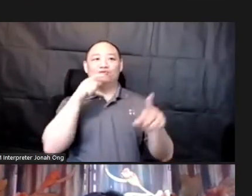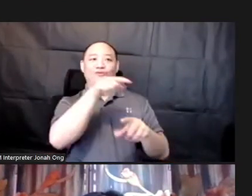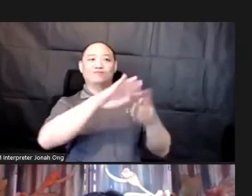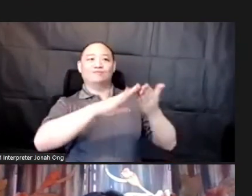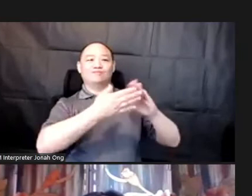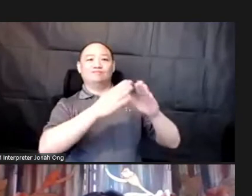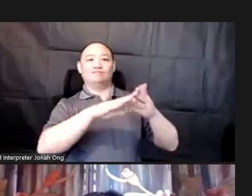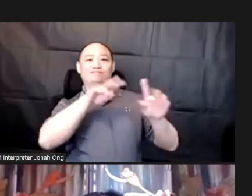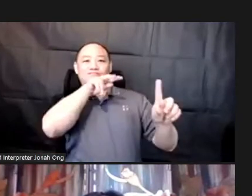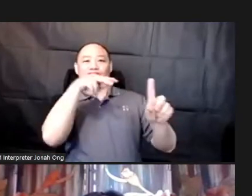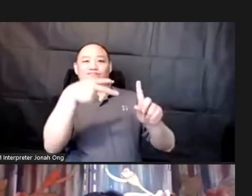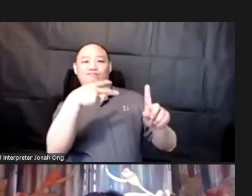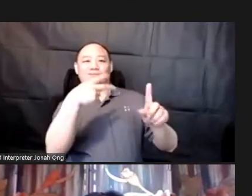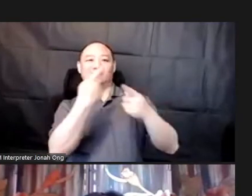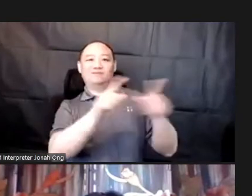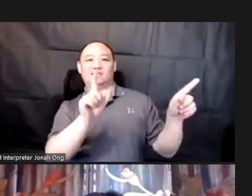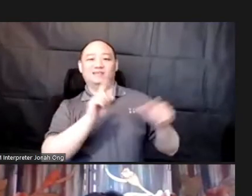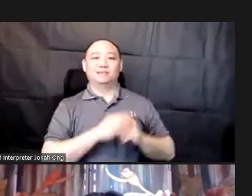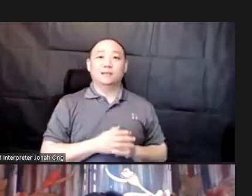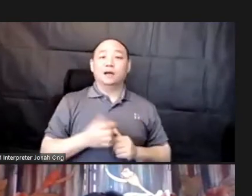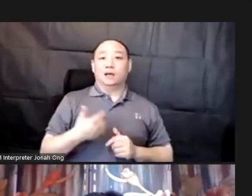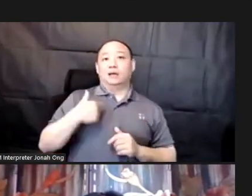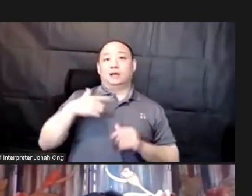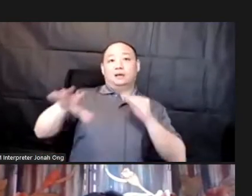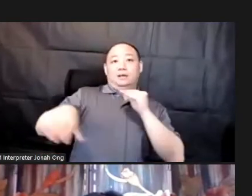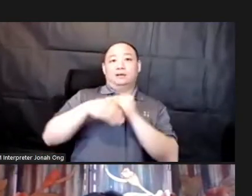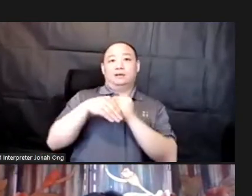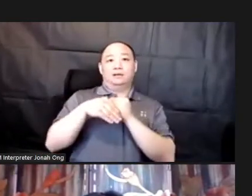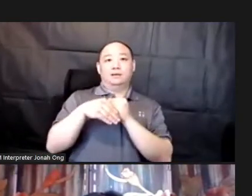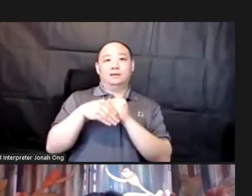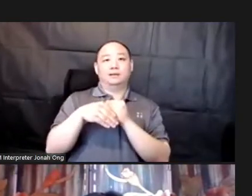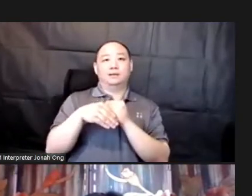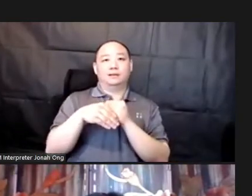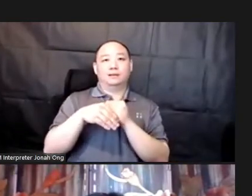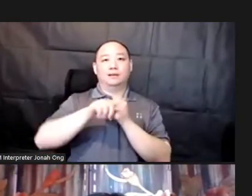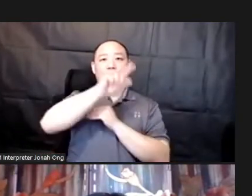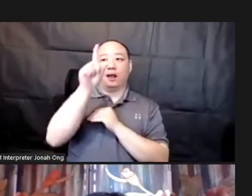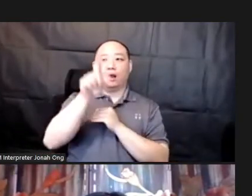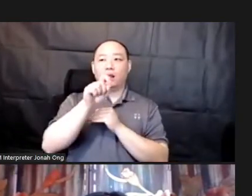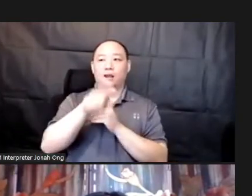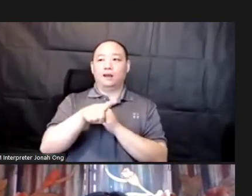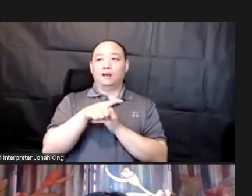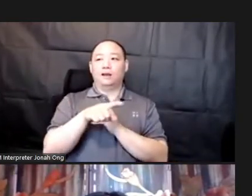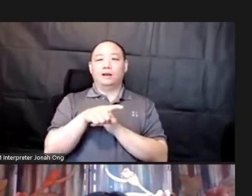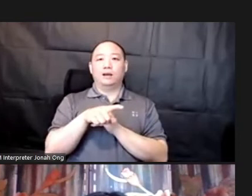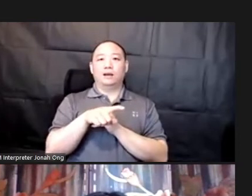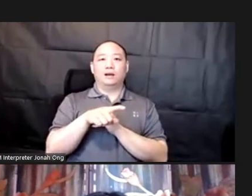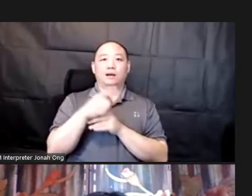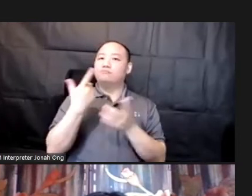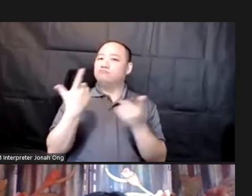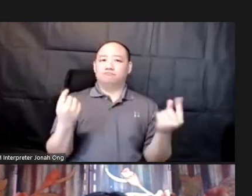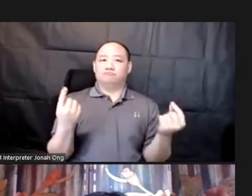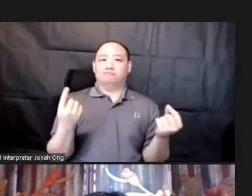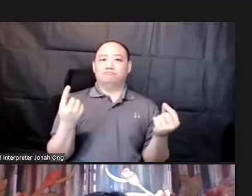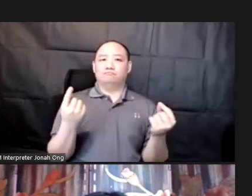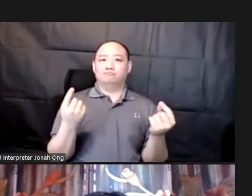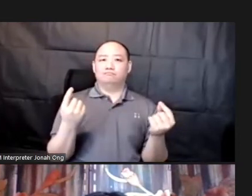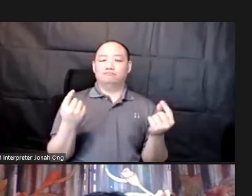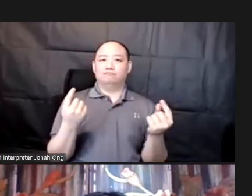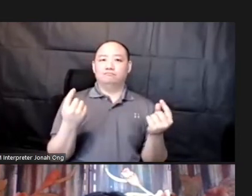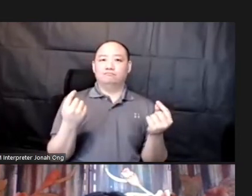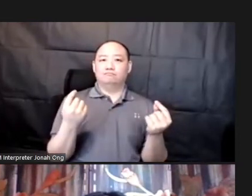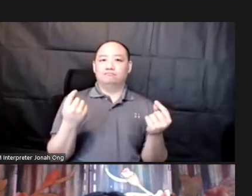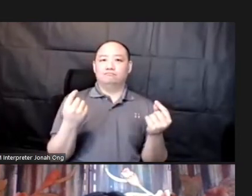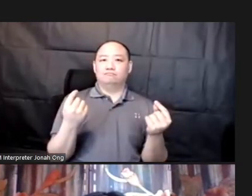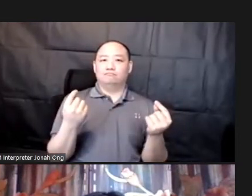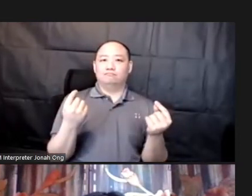explanation. Just a follow-up question to that. So what can we do to get more people to acknowledge